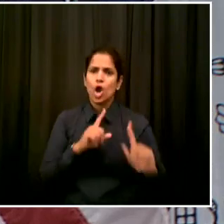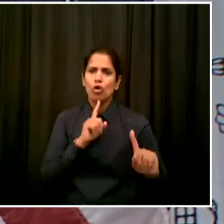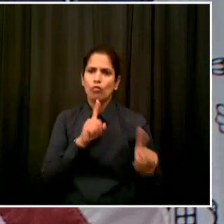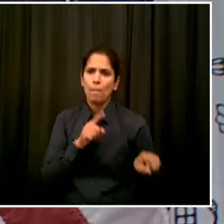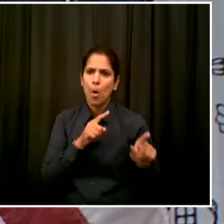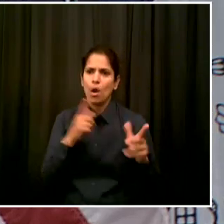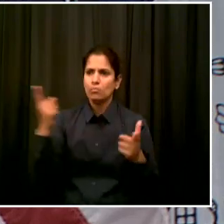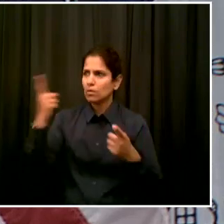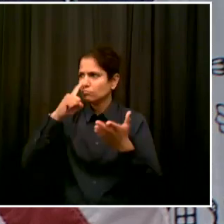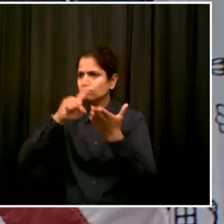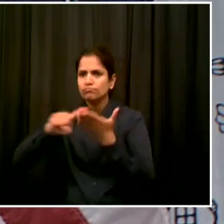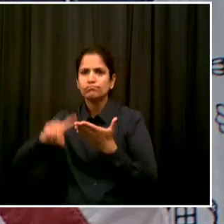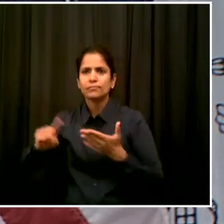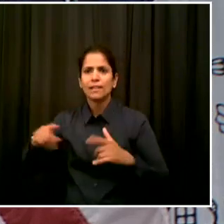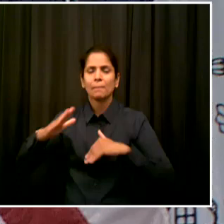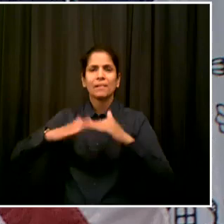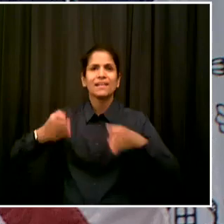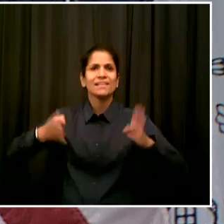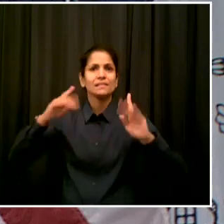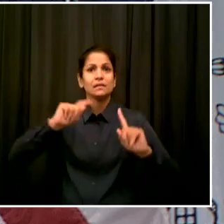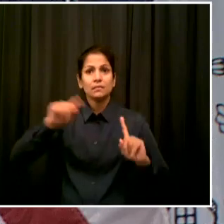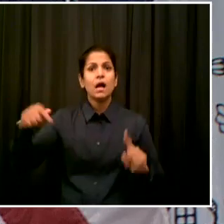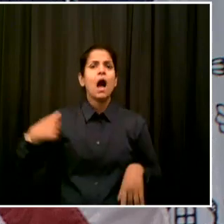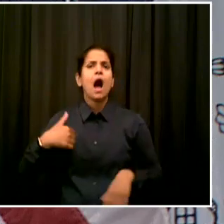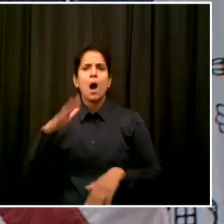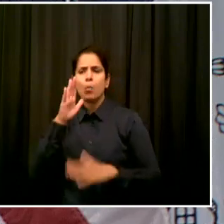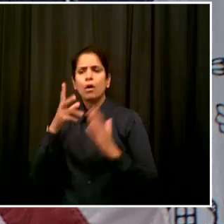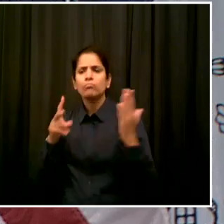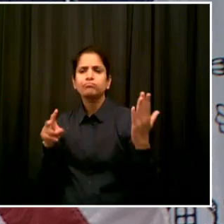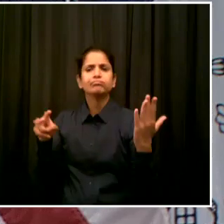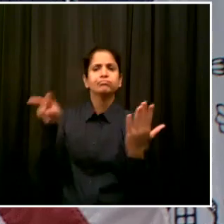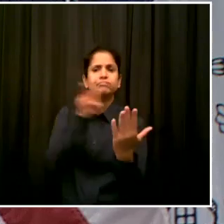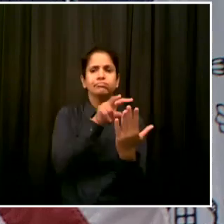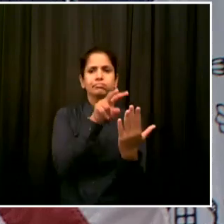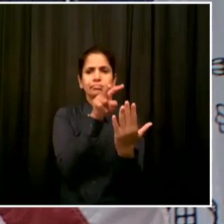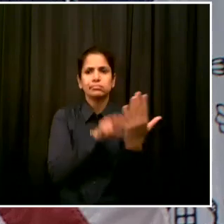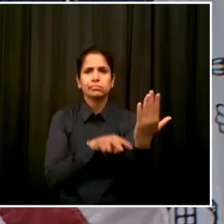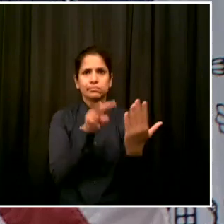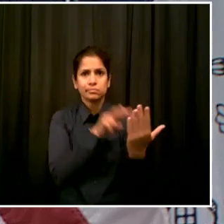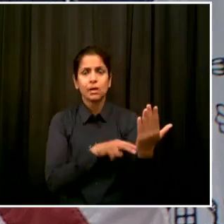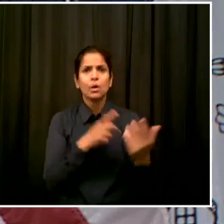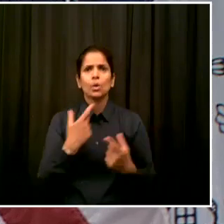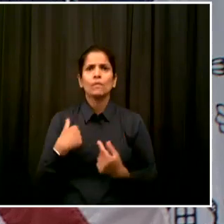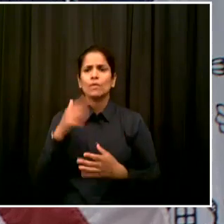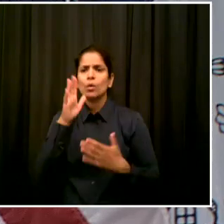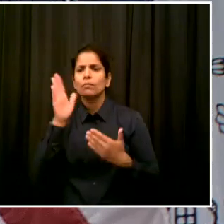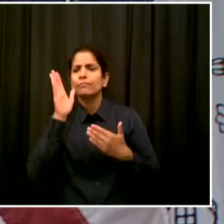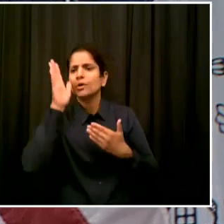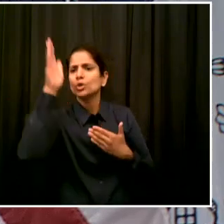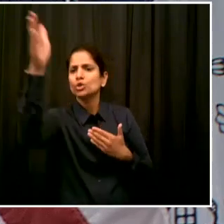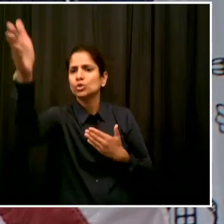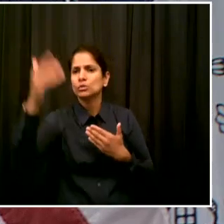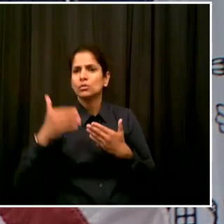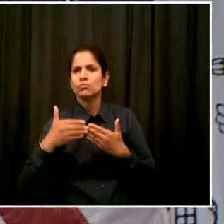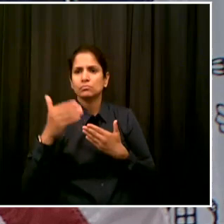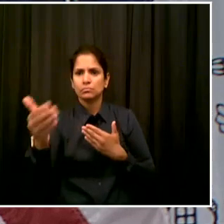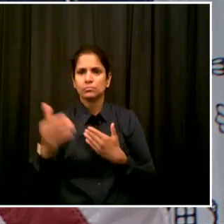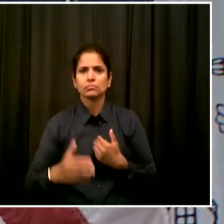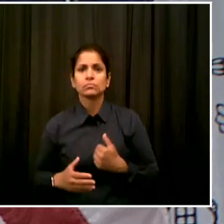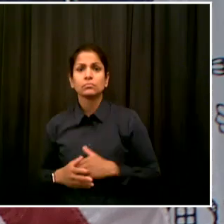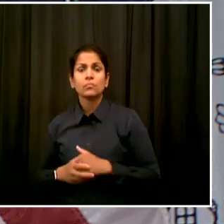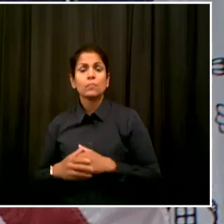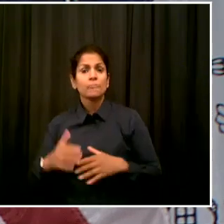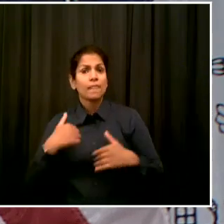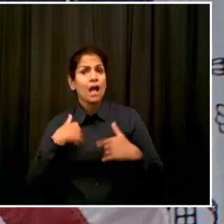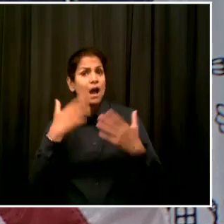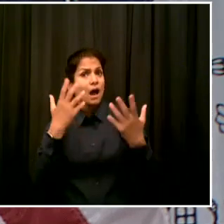forward, because I don't want to see anything like this happen, and I want the Department of Buildings to be as aggressive as possible. You're right to say